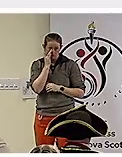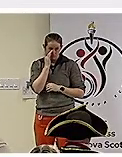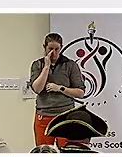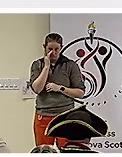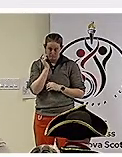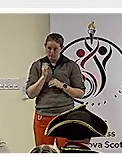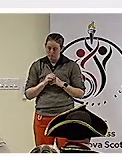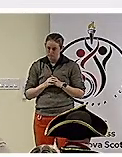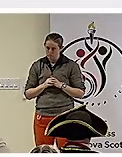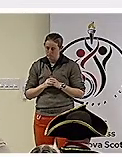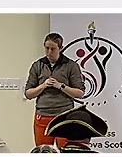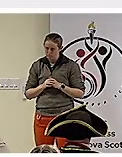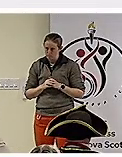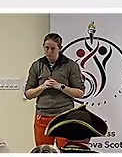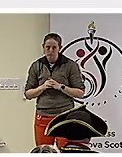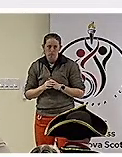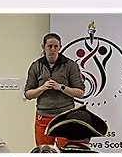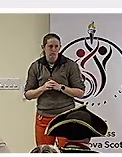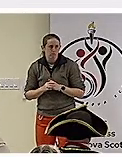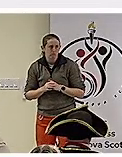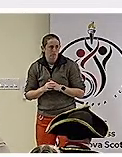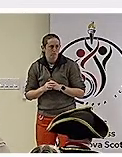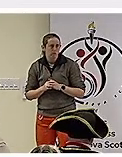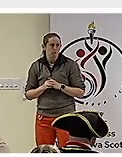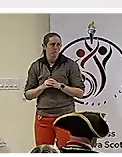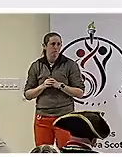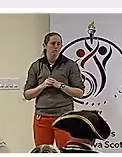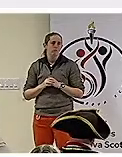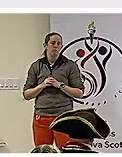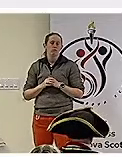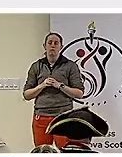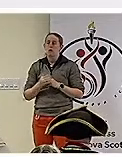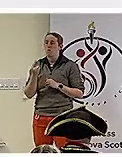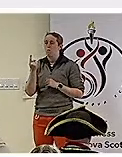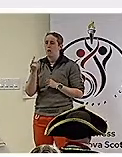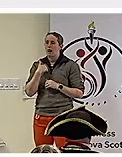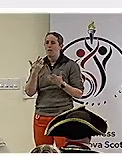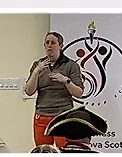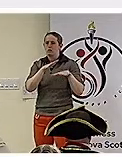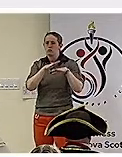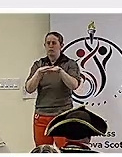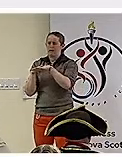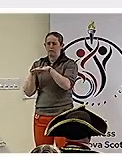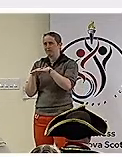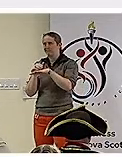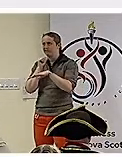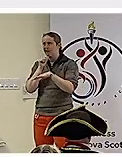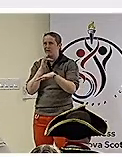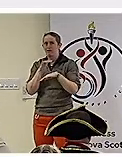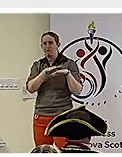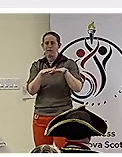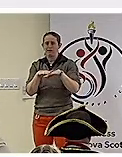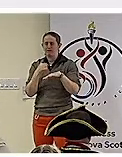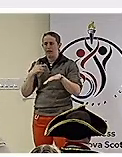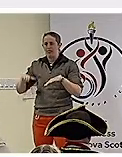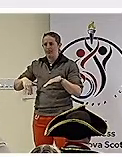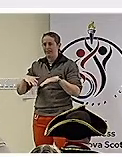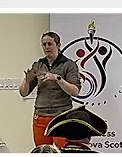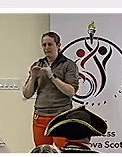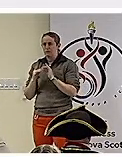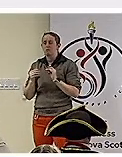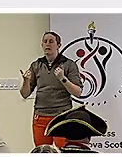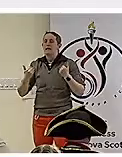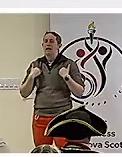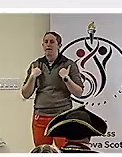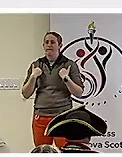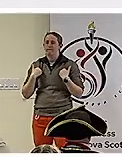one of the last things I would like to remind everyone, actually not remind because I don't think we mentioned it yet, we do have a guest book